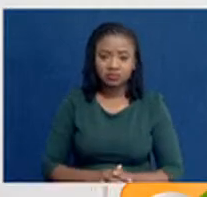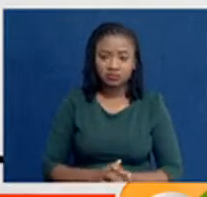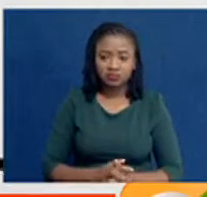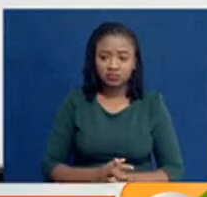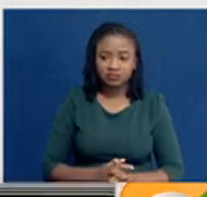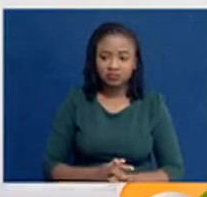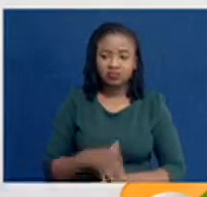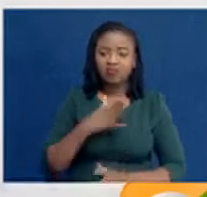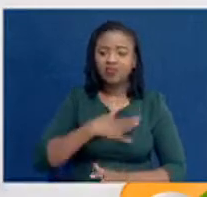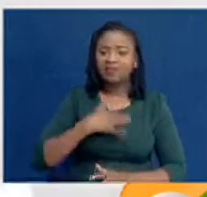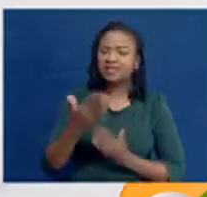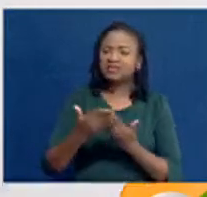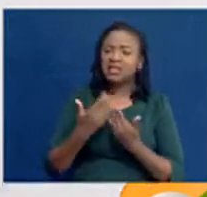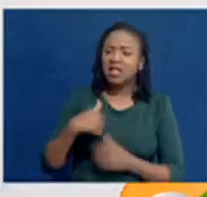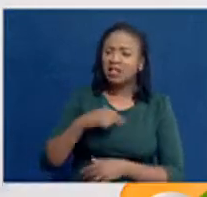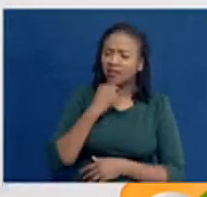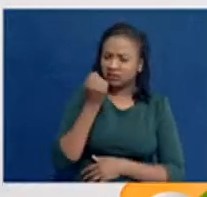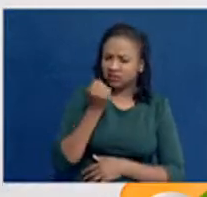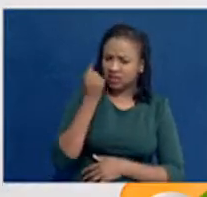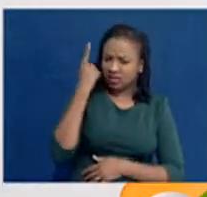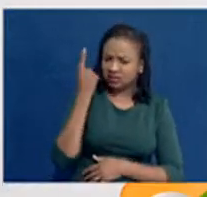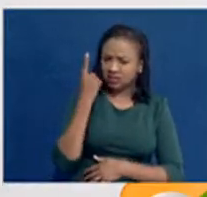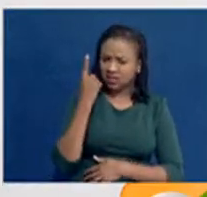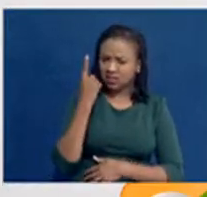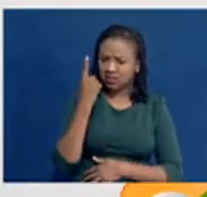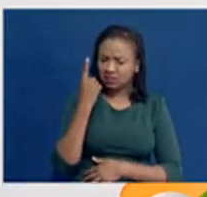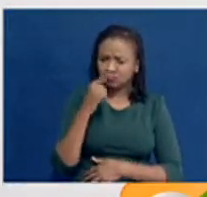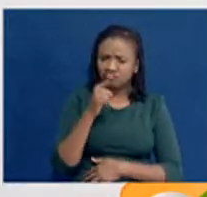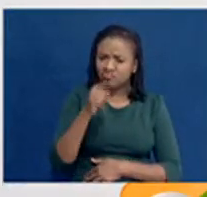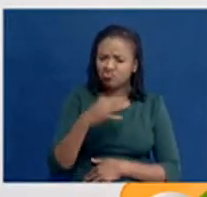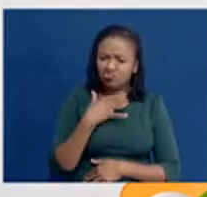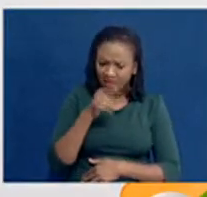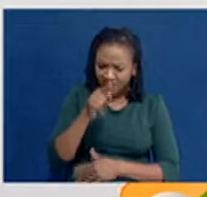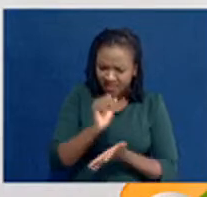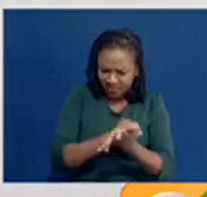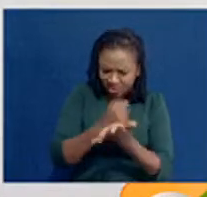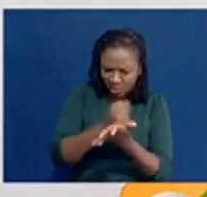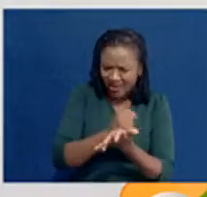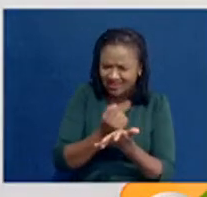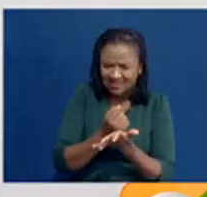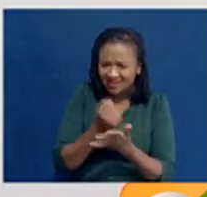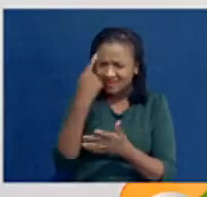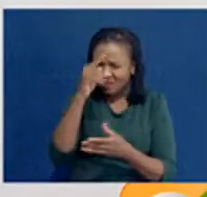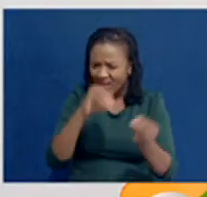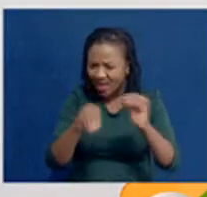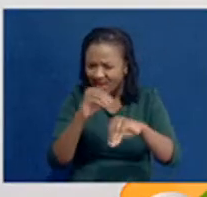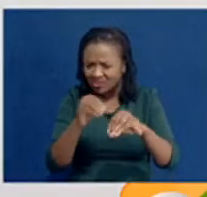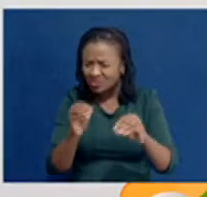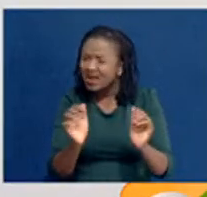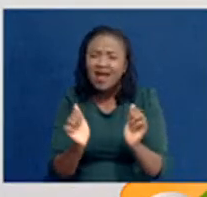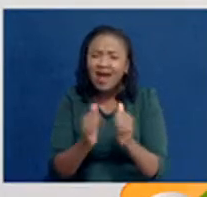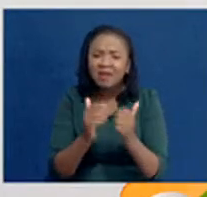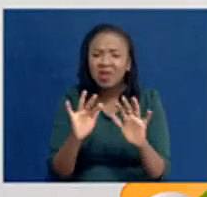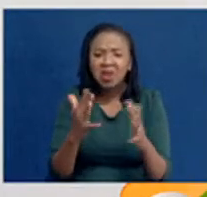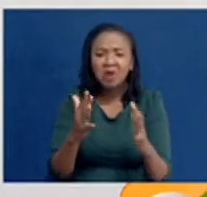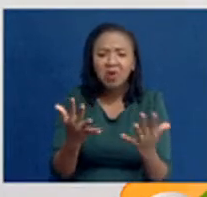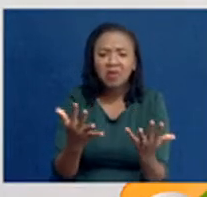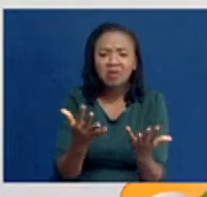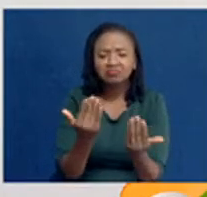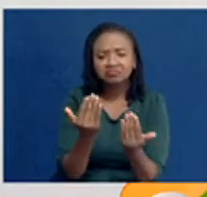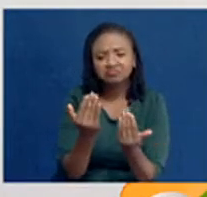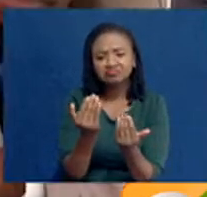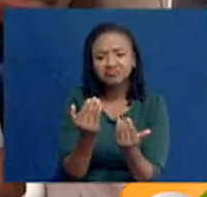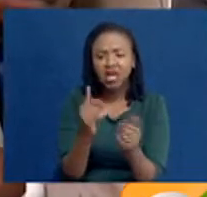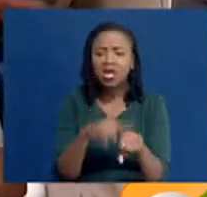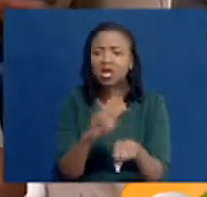Would you kindly help us understand how we'd want this audit to be undertaken? Okay? And